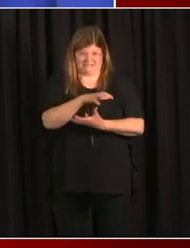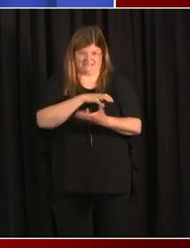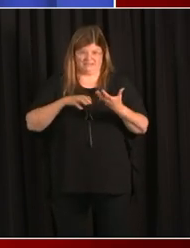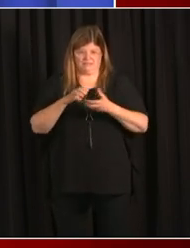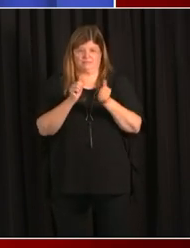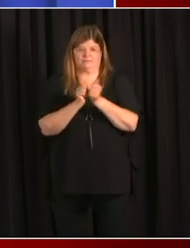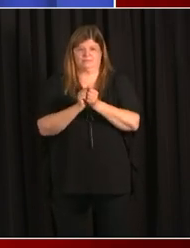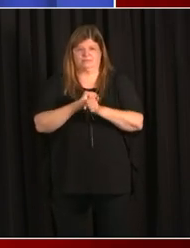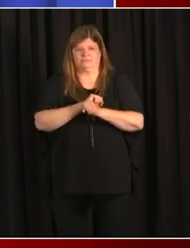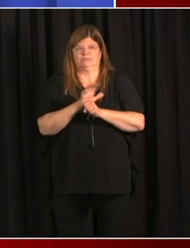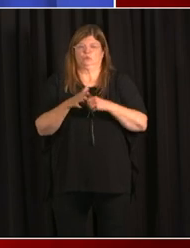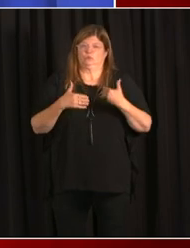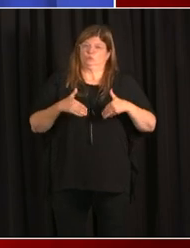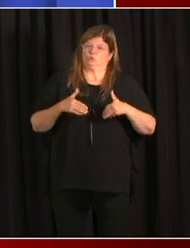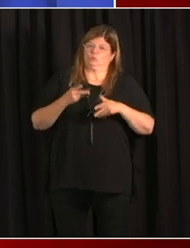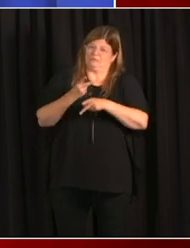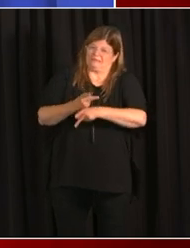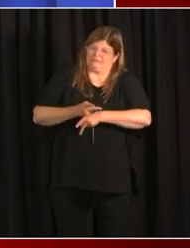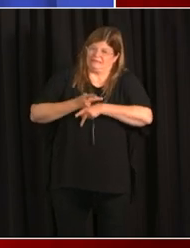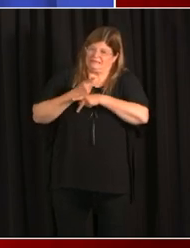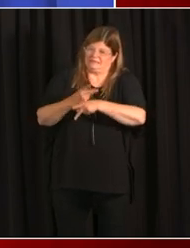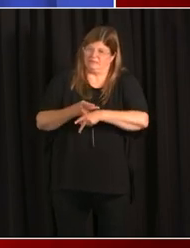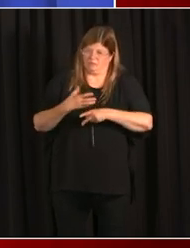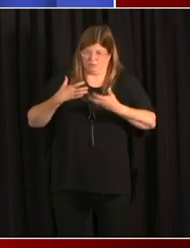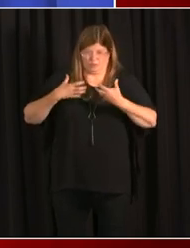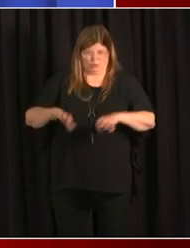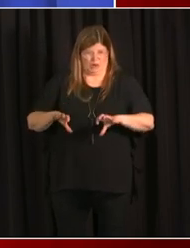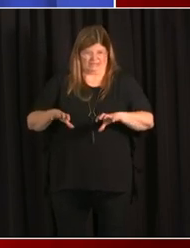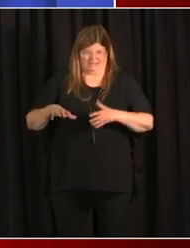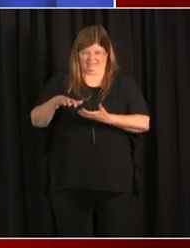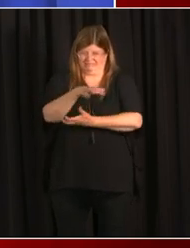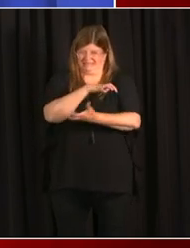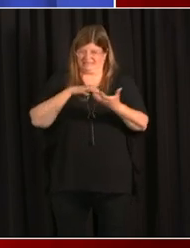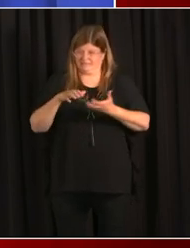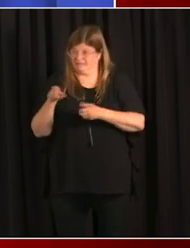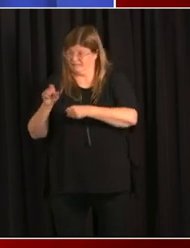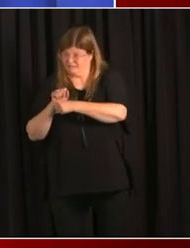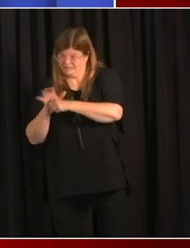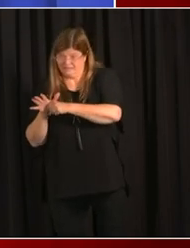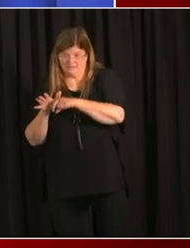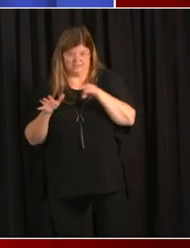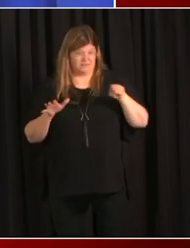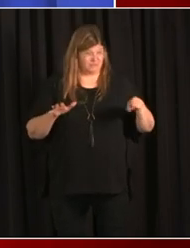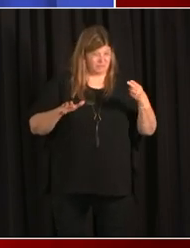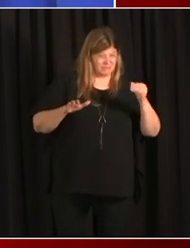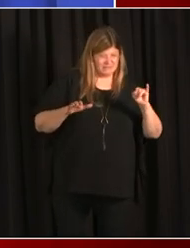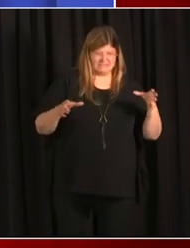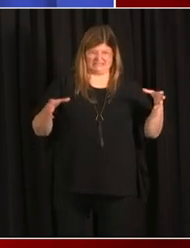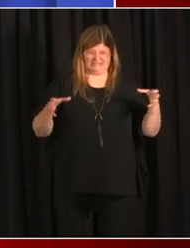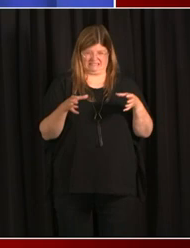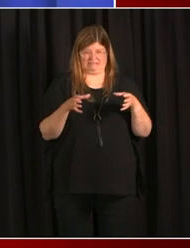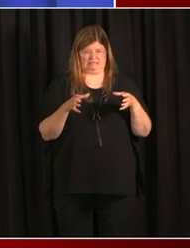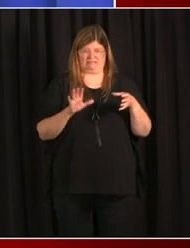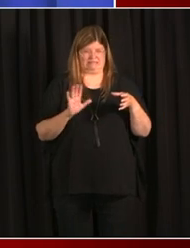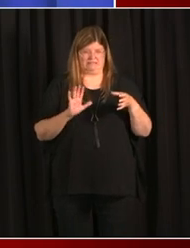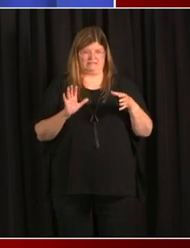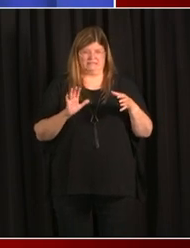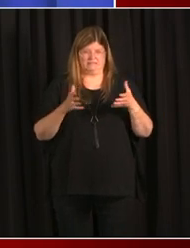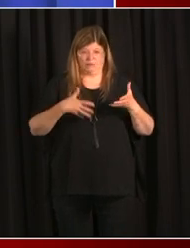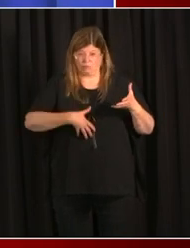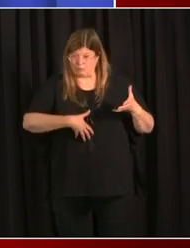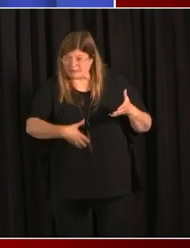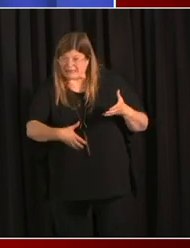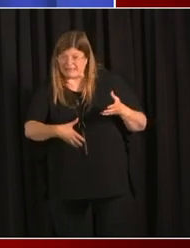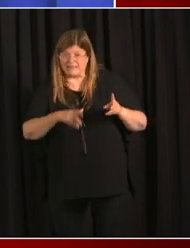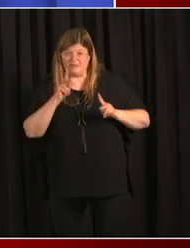there would not be mixing of patients who had COVID-19 and patients who needed to come in and receive prenatal care, or